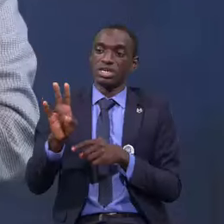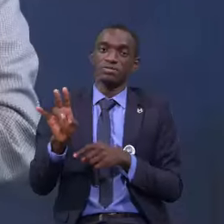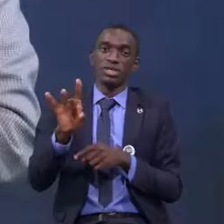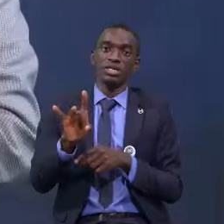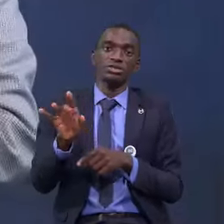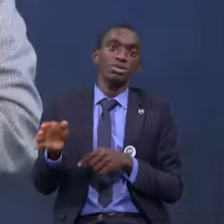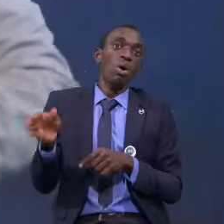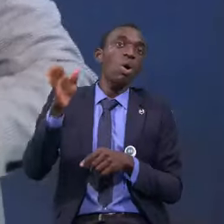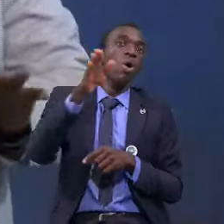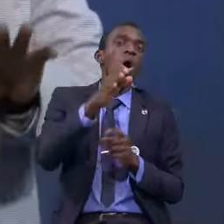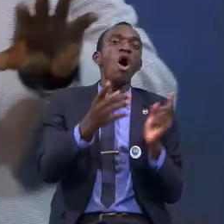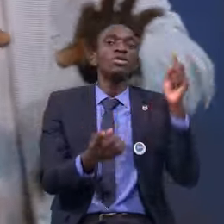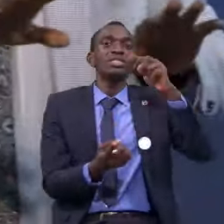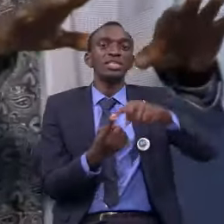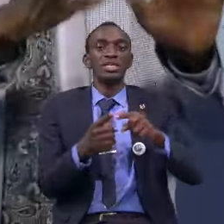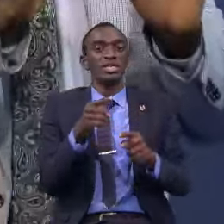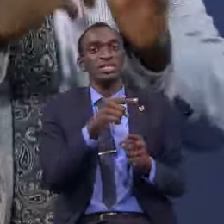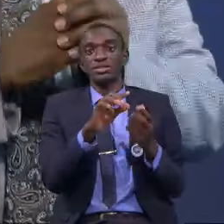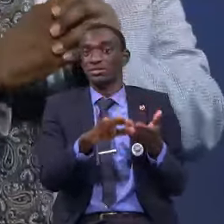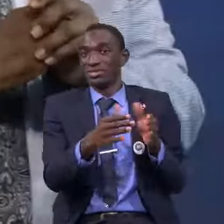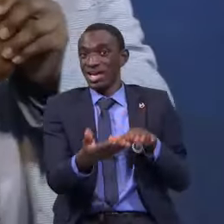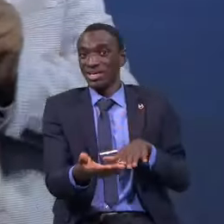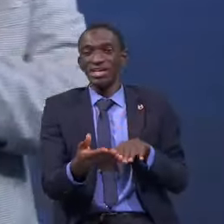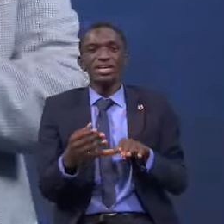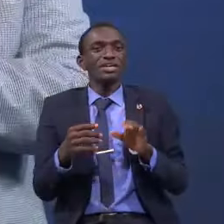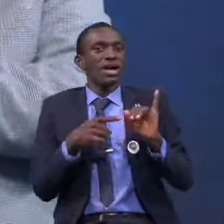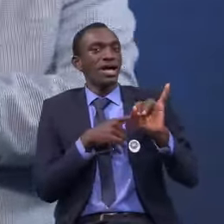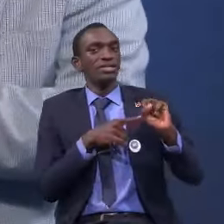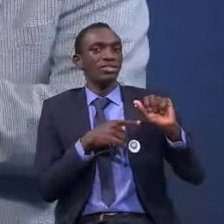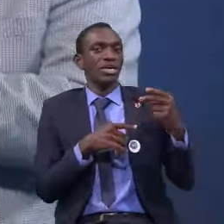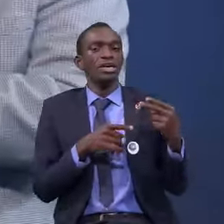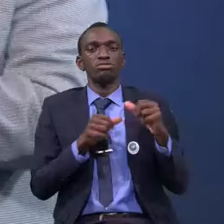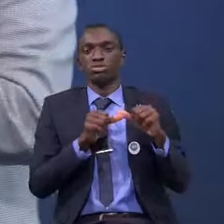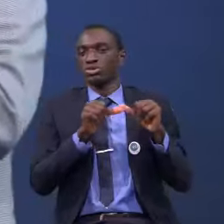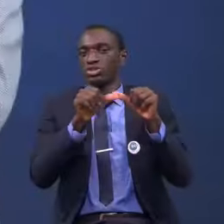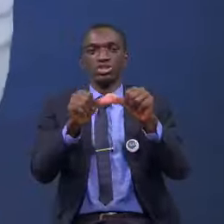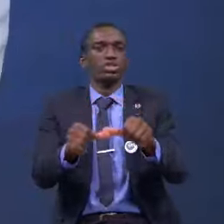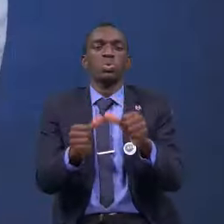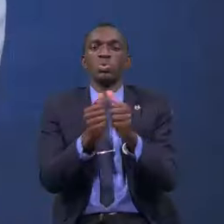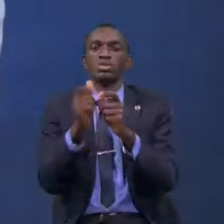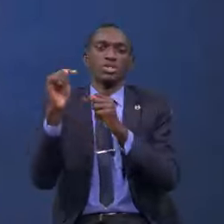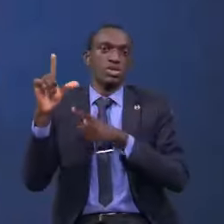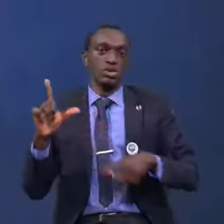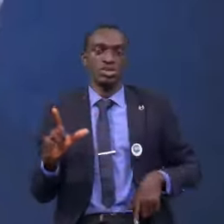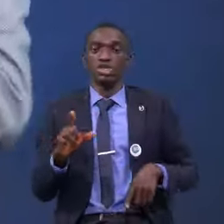life, he continued with the Lord. You will